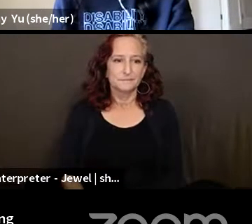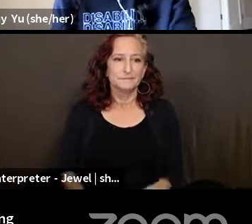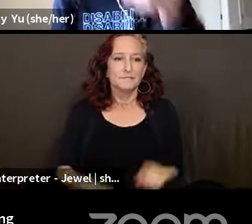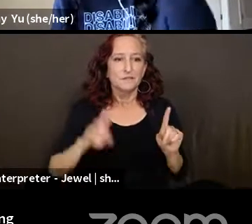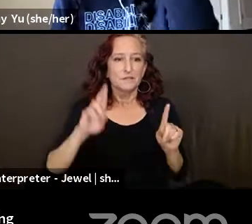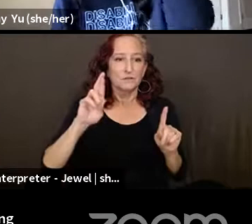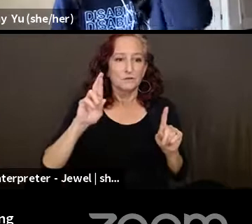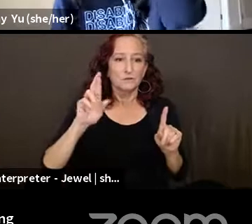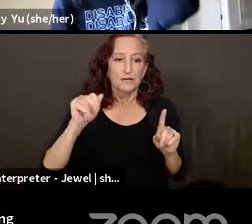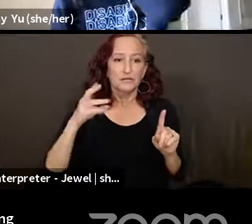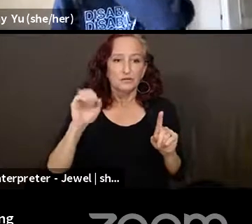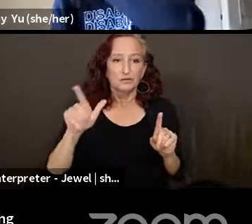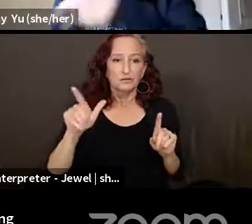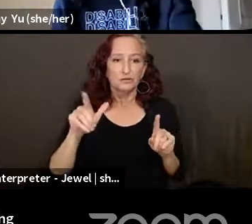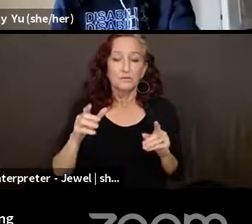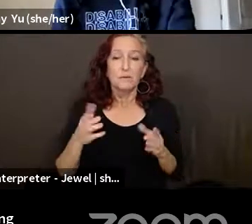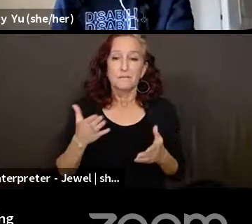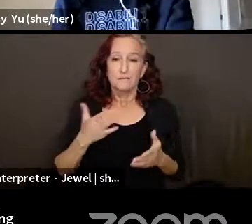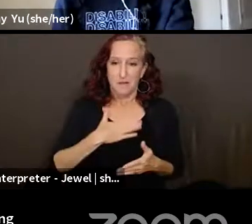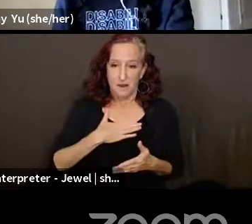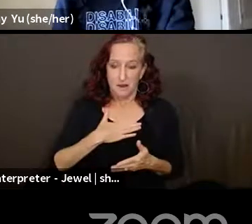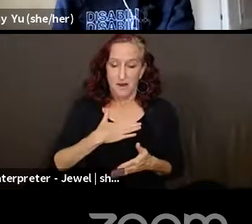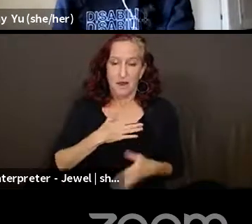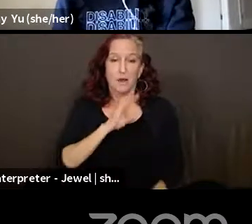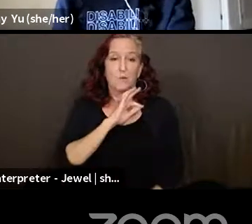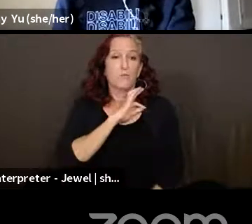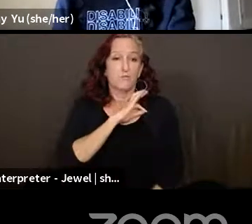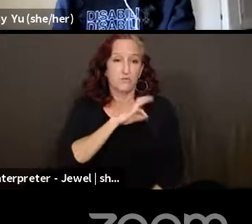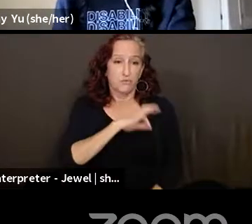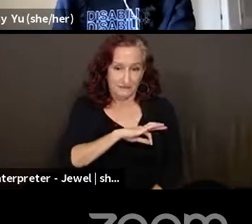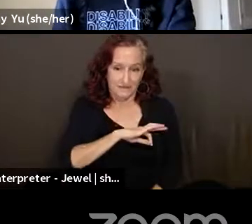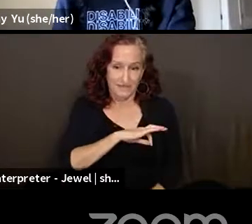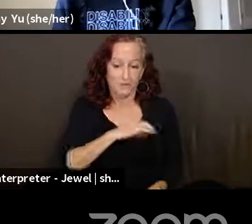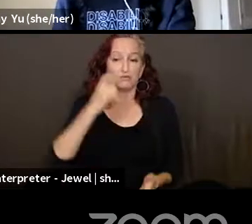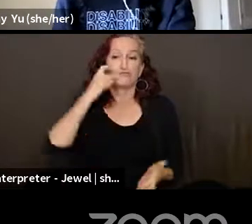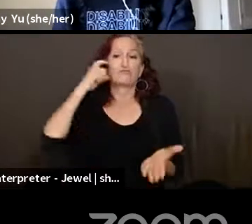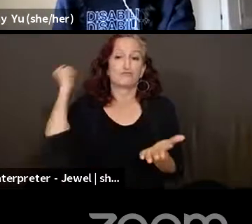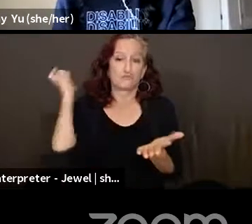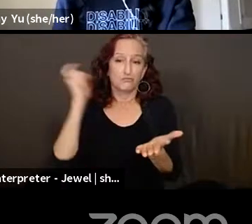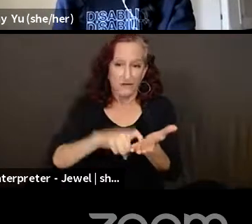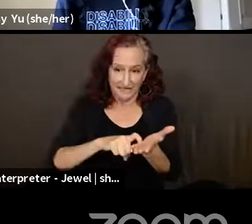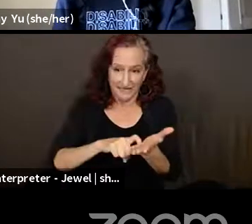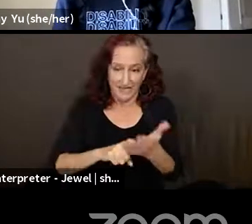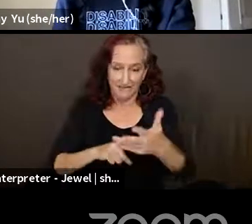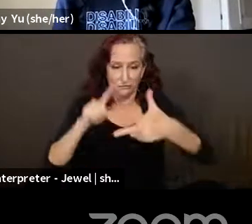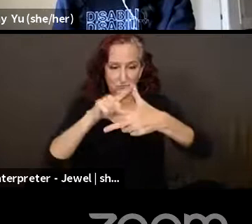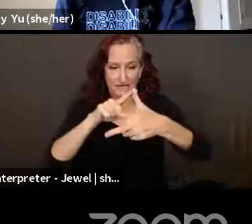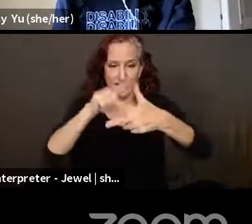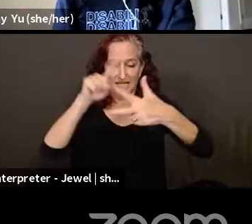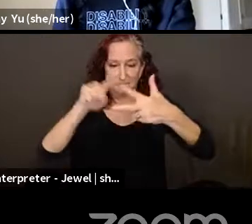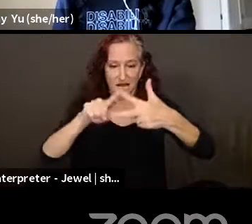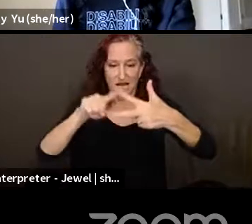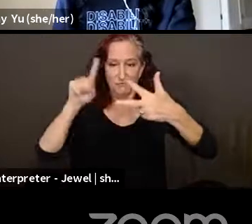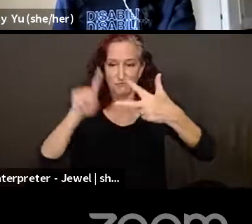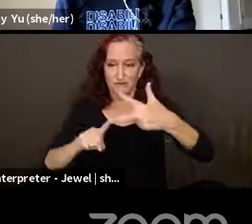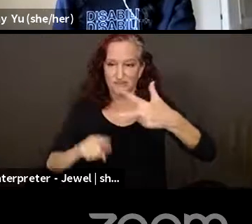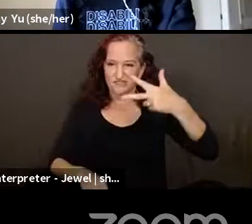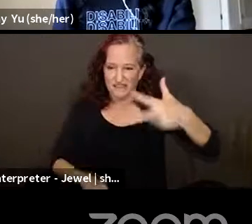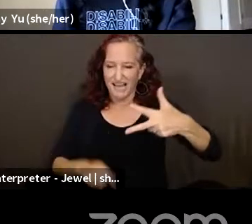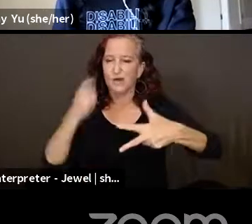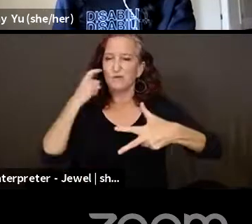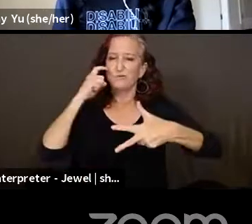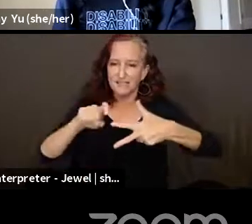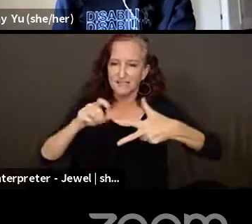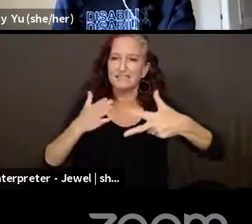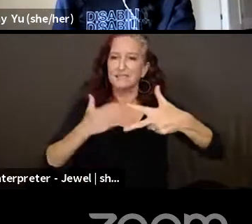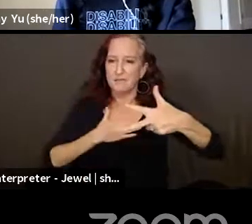Recognize my privilege. Oh, yes. Oh, It is.